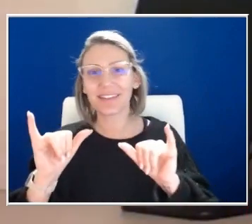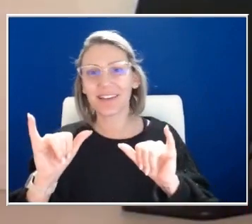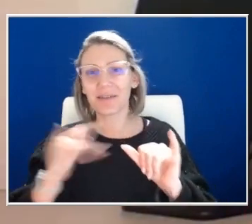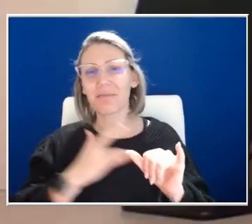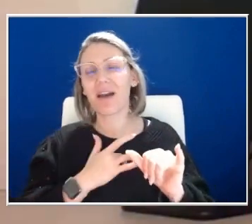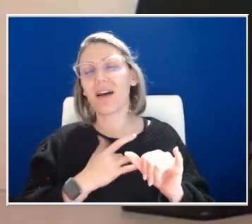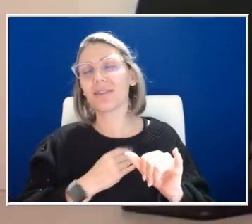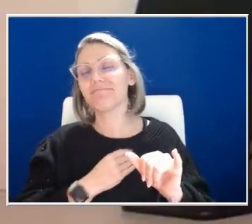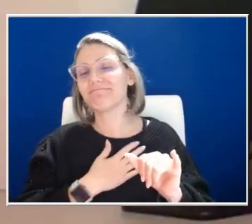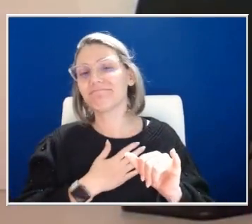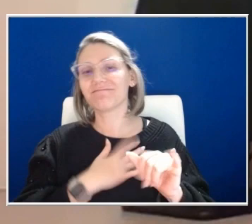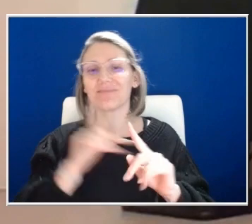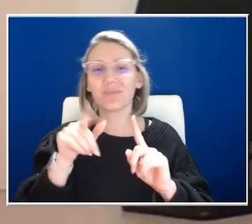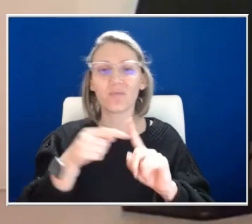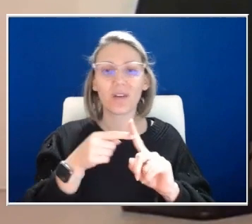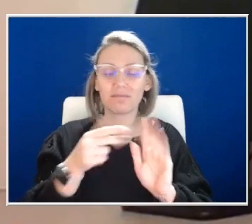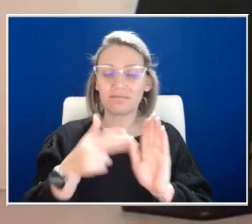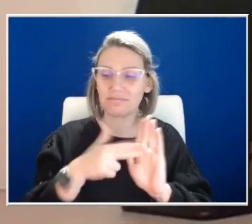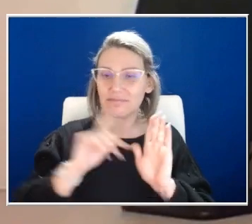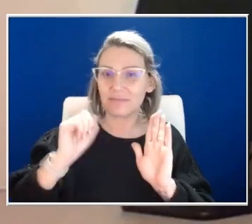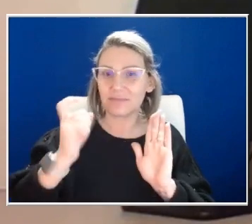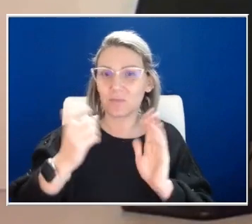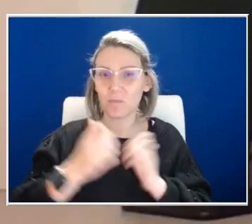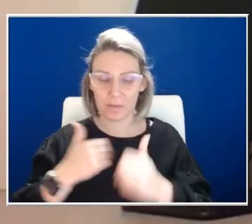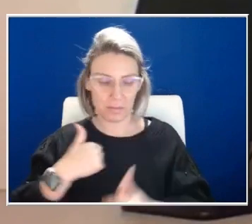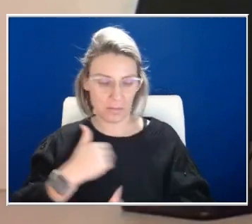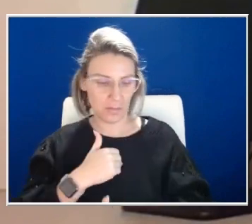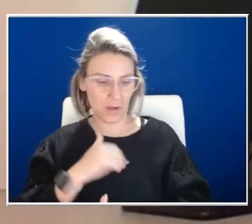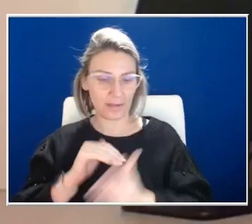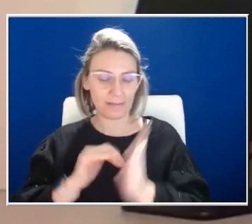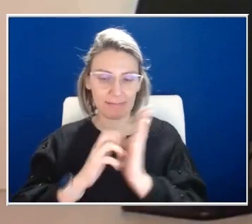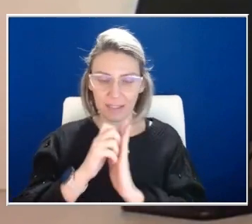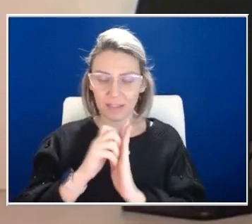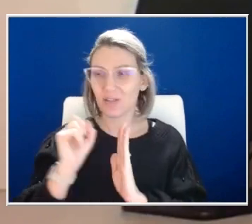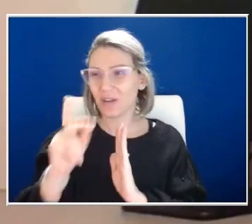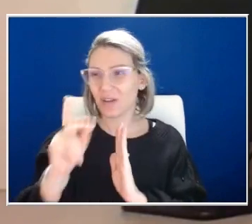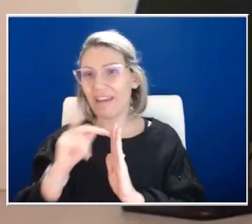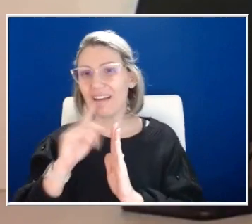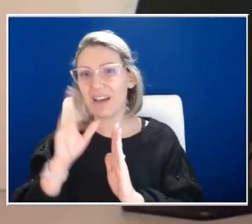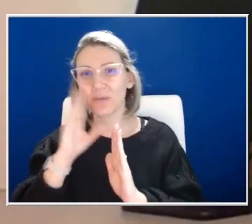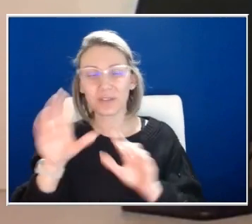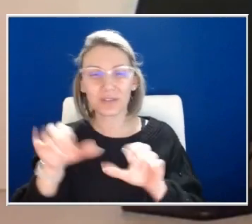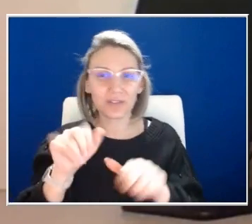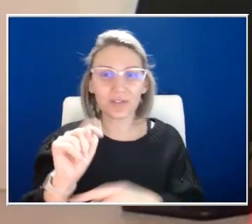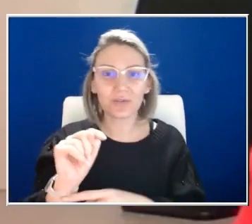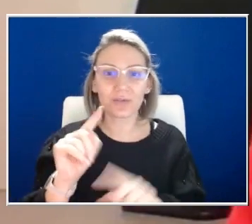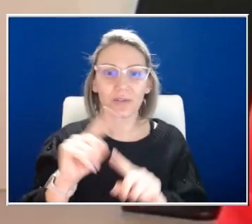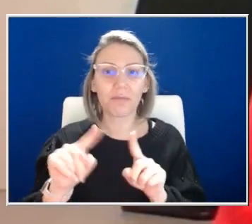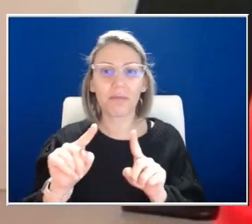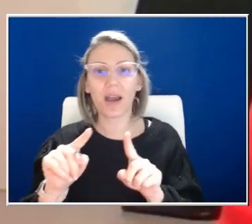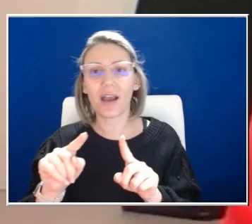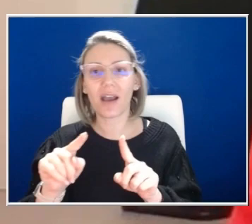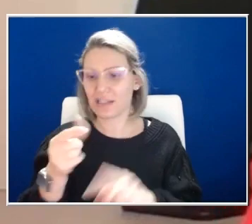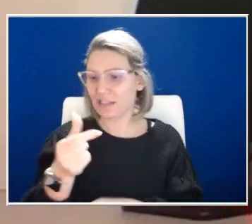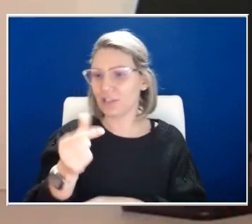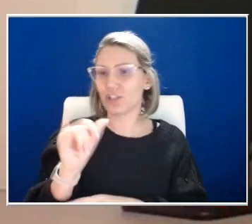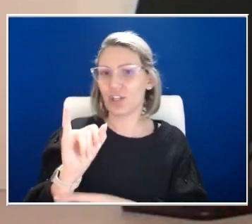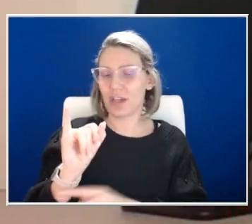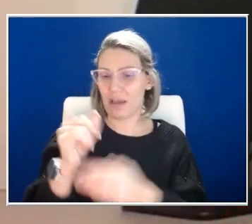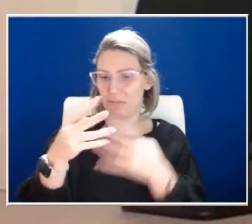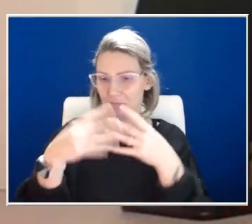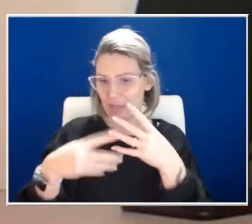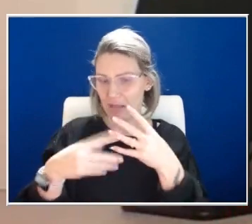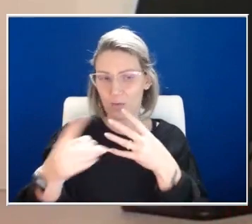When I was diagnosed with breast cancer, I thought, okay, I'm going to do this. But I had a GI bleed. And what